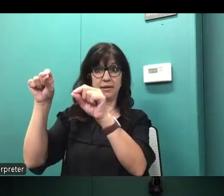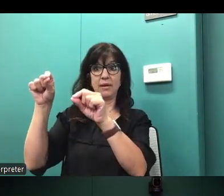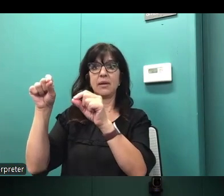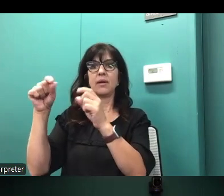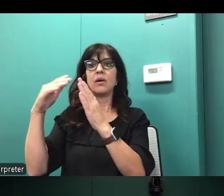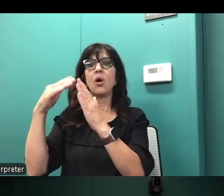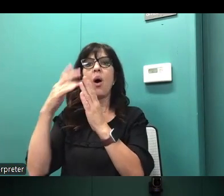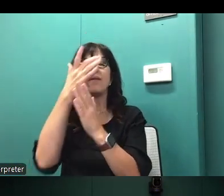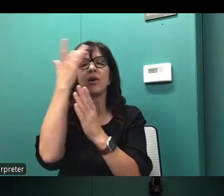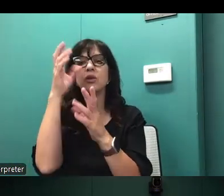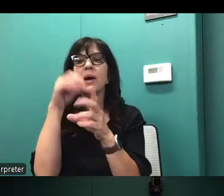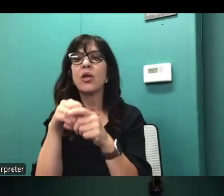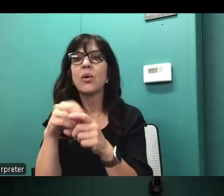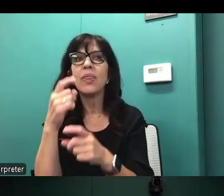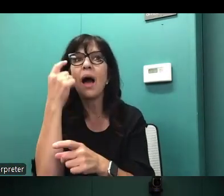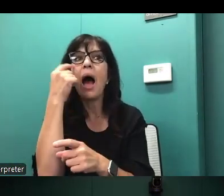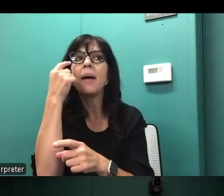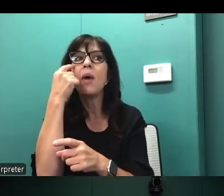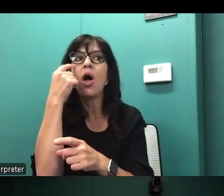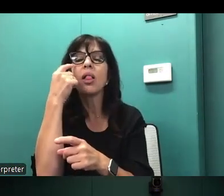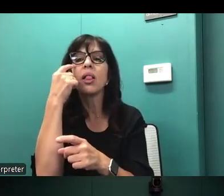Oh, I forgot to include that. See the little eyeball?